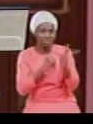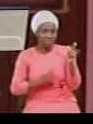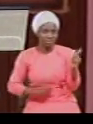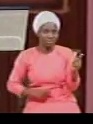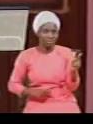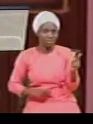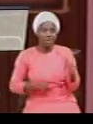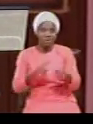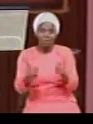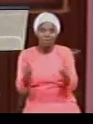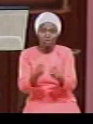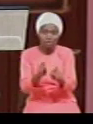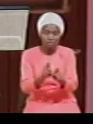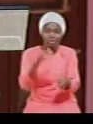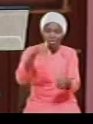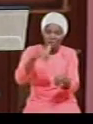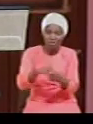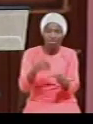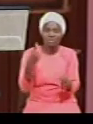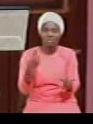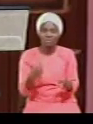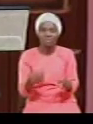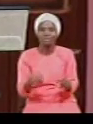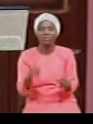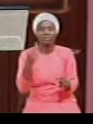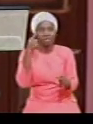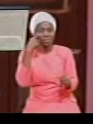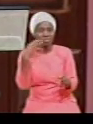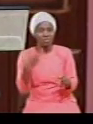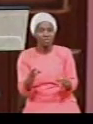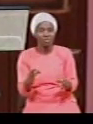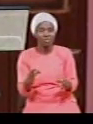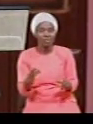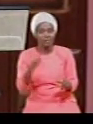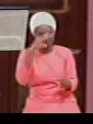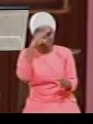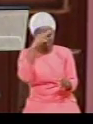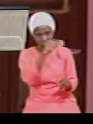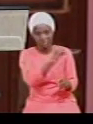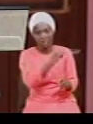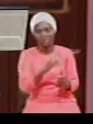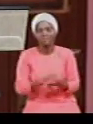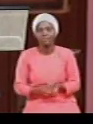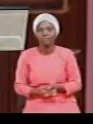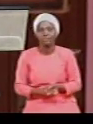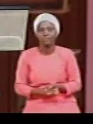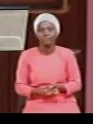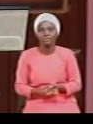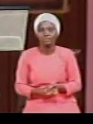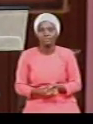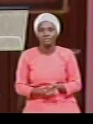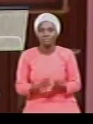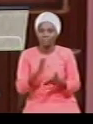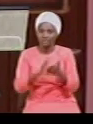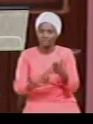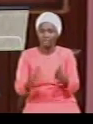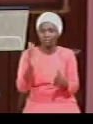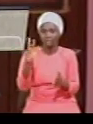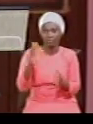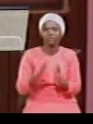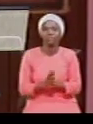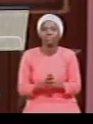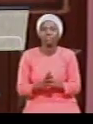Lord, but also in the sight of men. Chapter 13